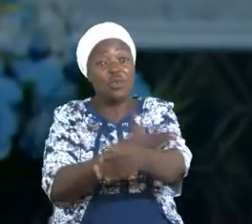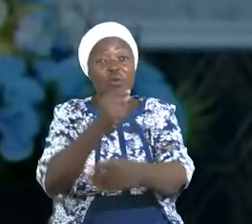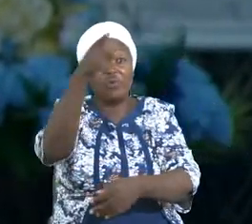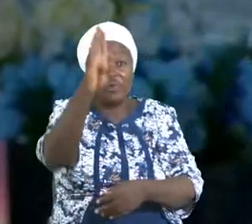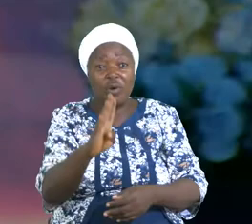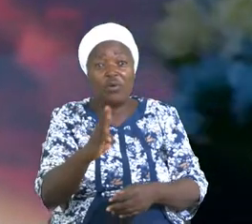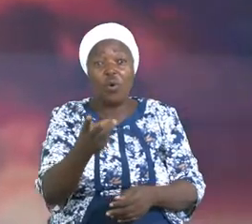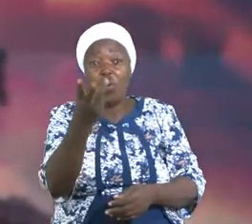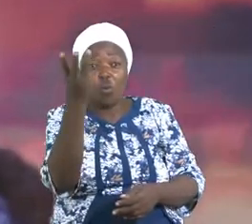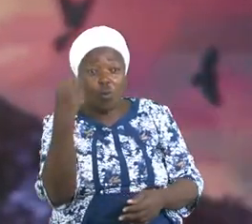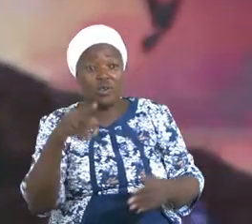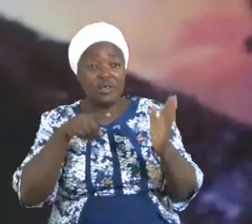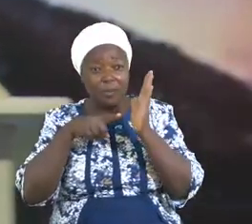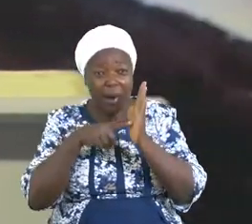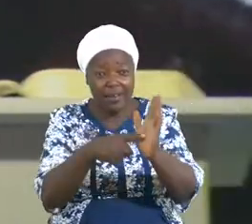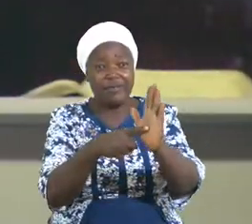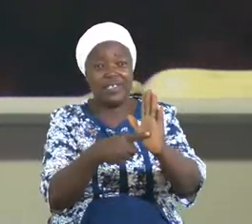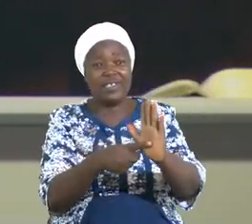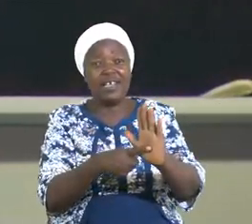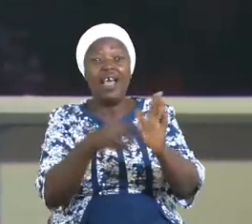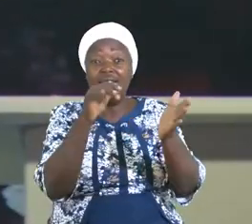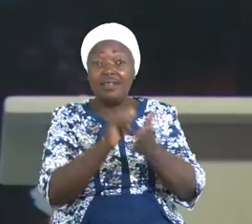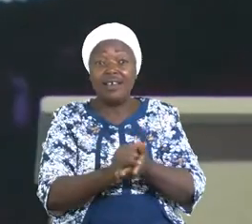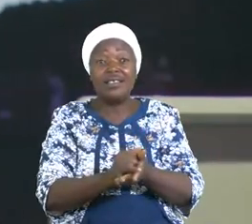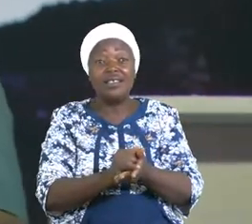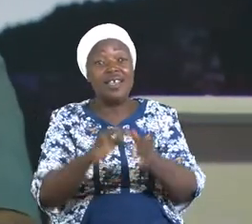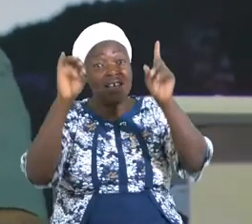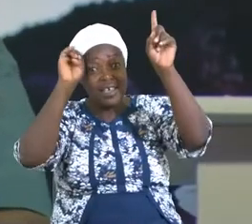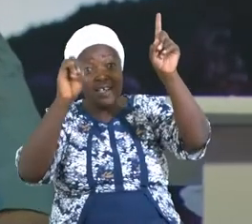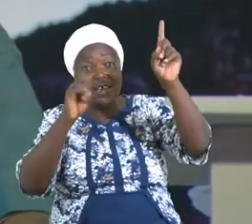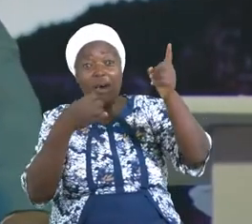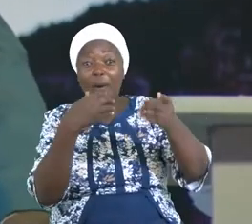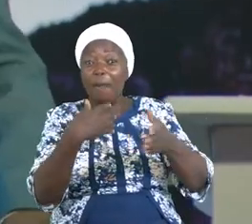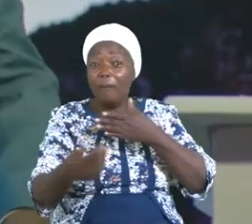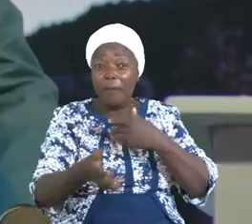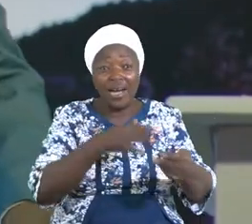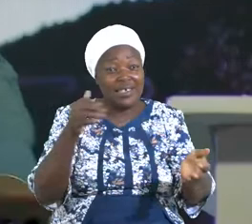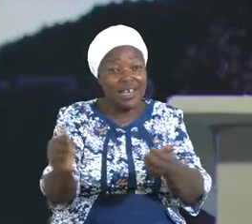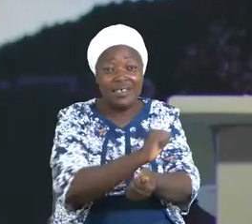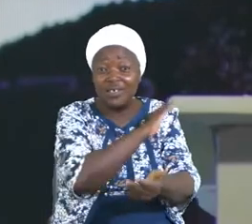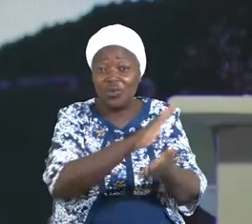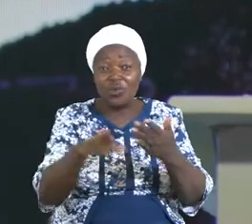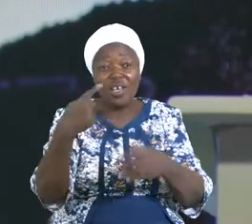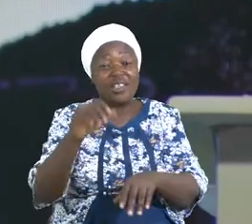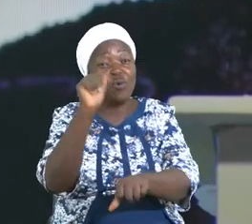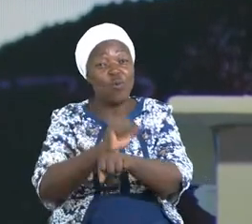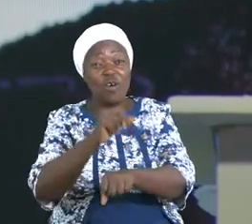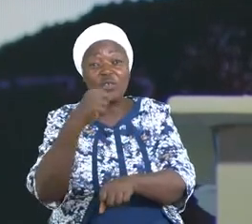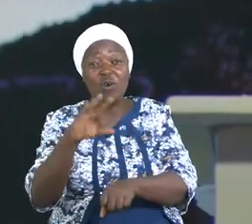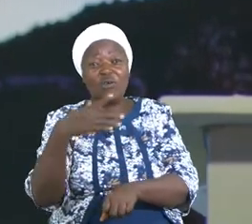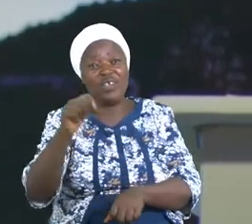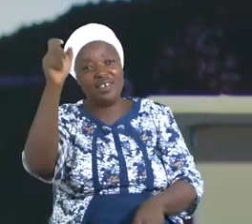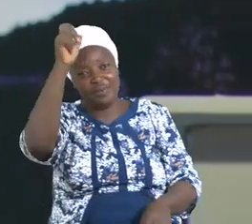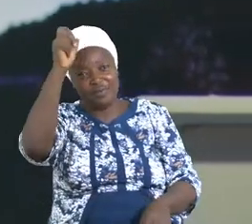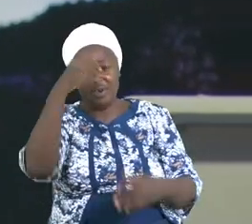was manifested that he might destroy the works of the devil.